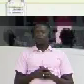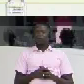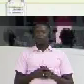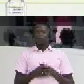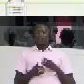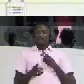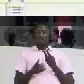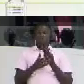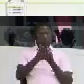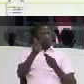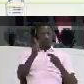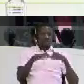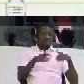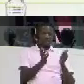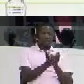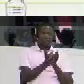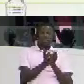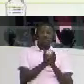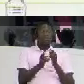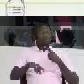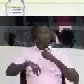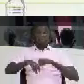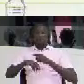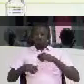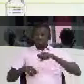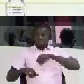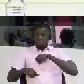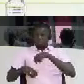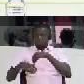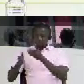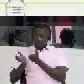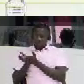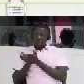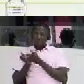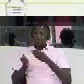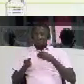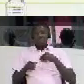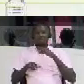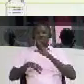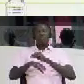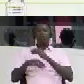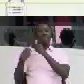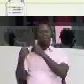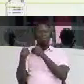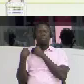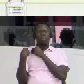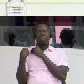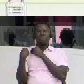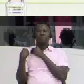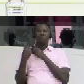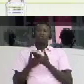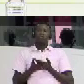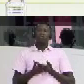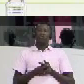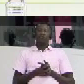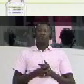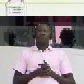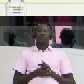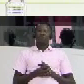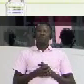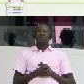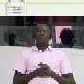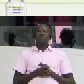banxaas both side laa di nekk léegi-léegi man su nekkee suma side la man maa la check. There are two sides to the discipline. Sometimes, if it falls